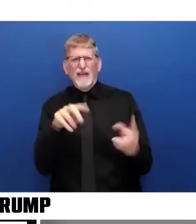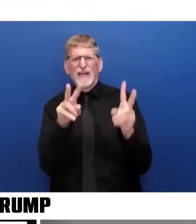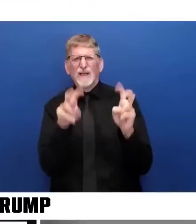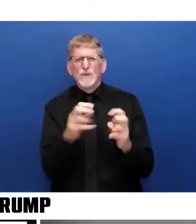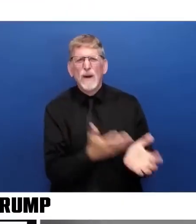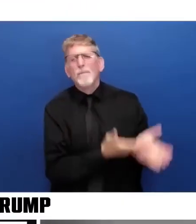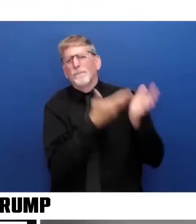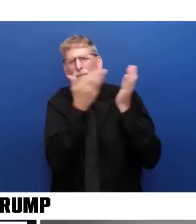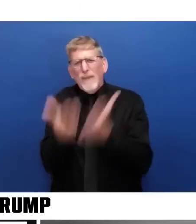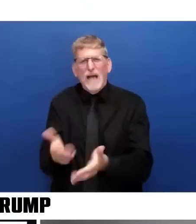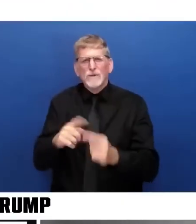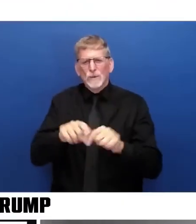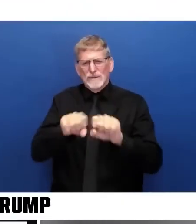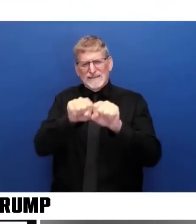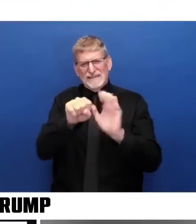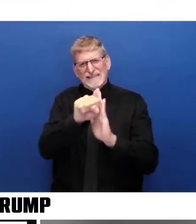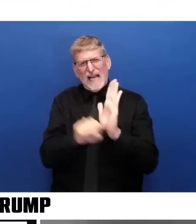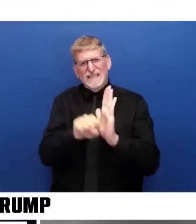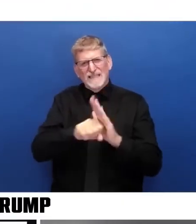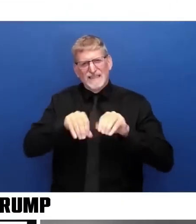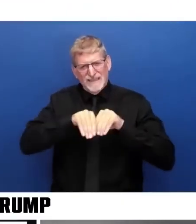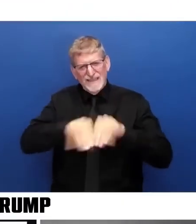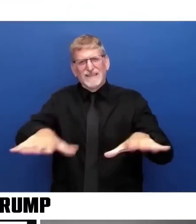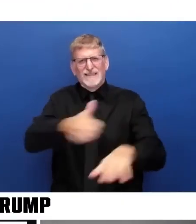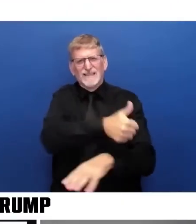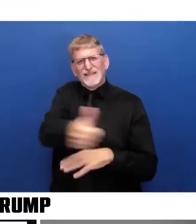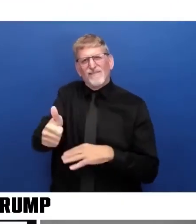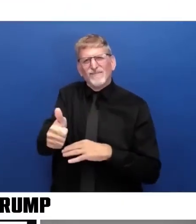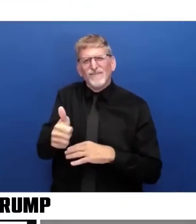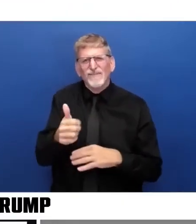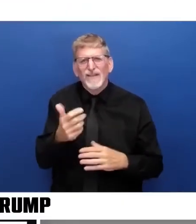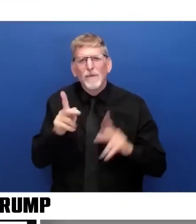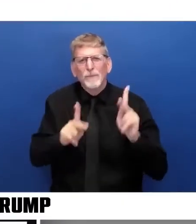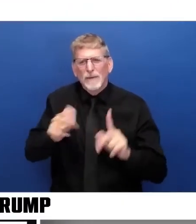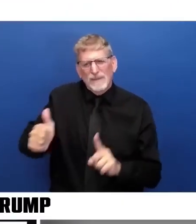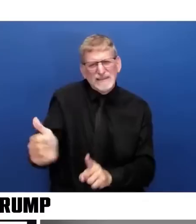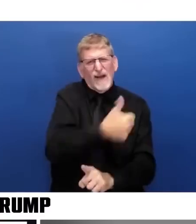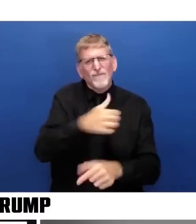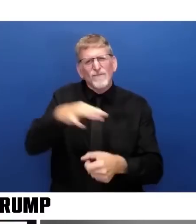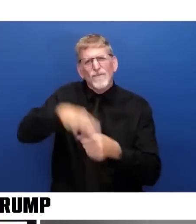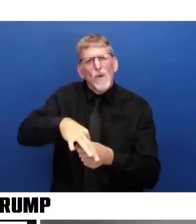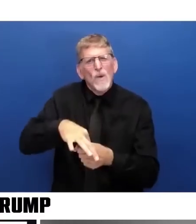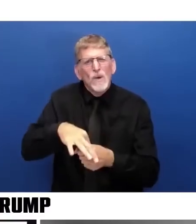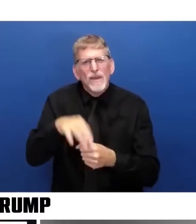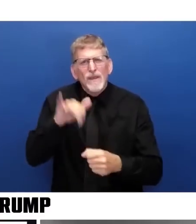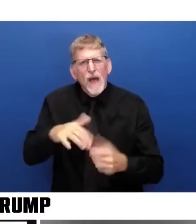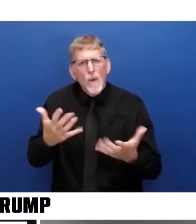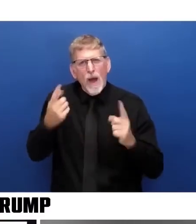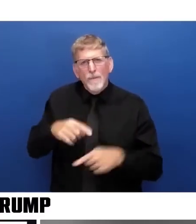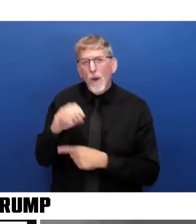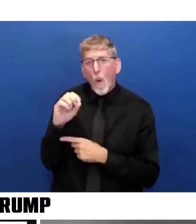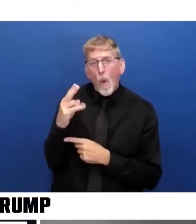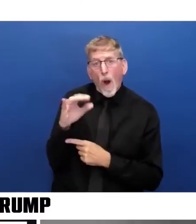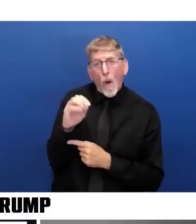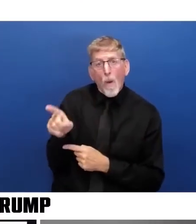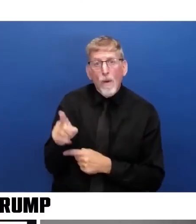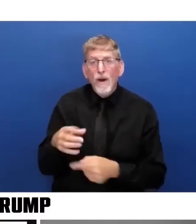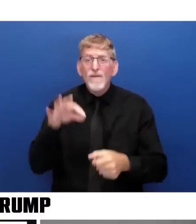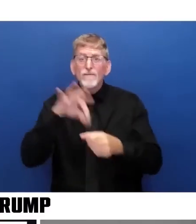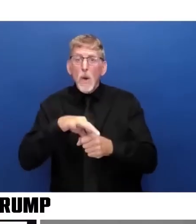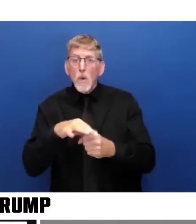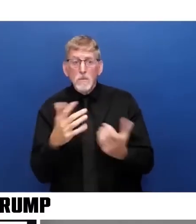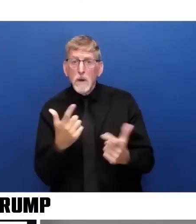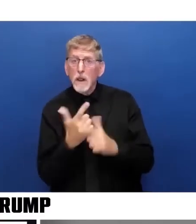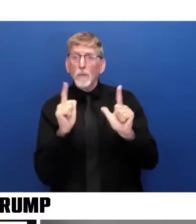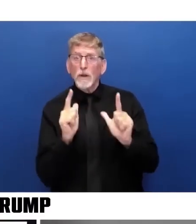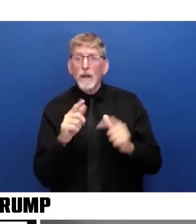happened. Now, Ohio, the vote was somewhat liberal. Kansas, the vote was somewhat liberal, much more liberal than